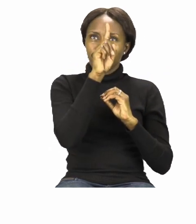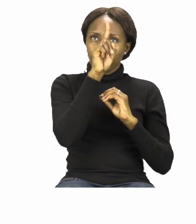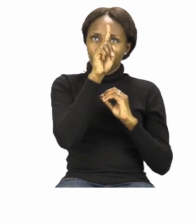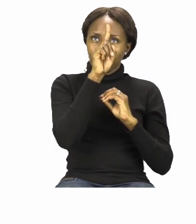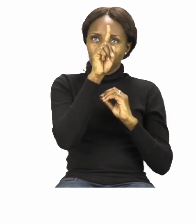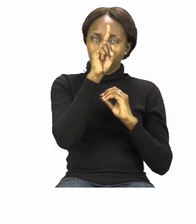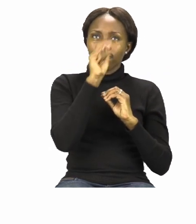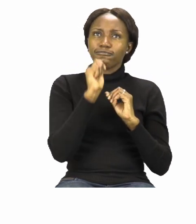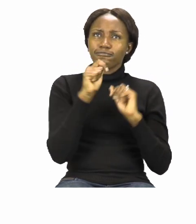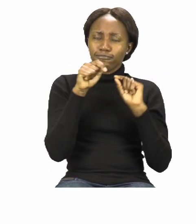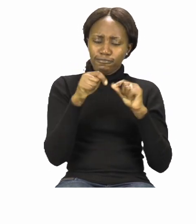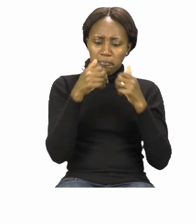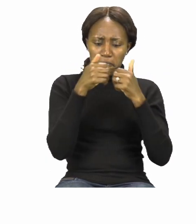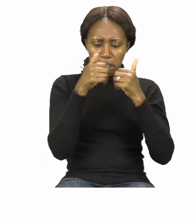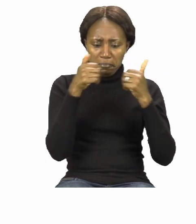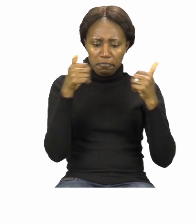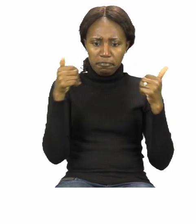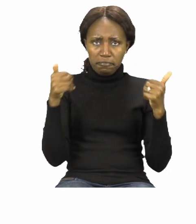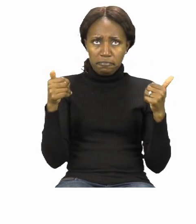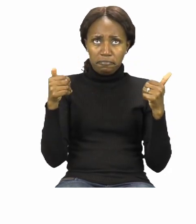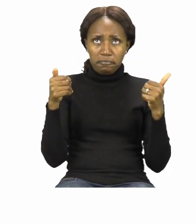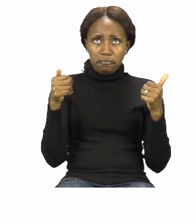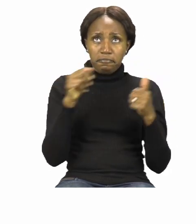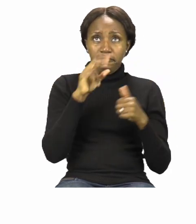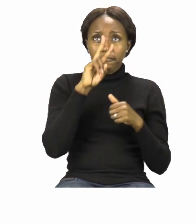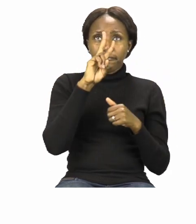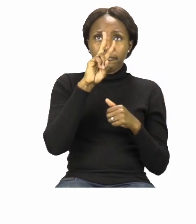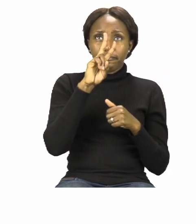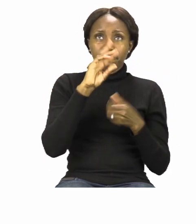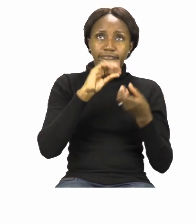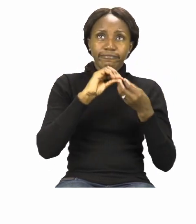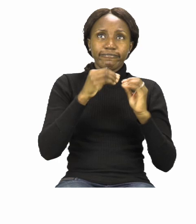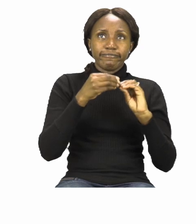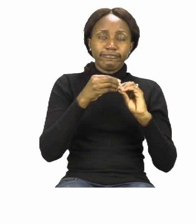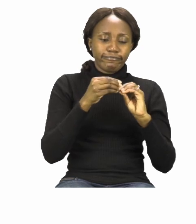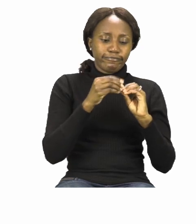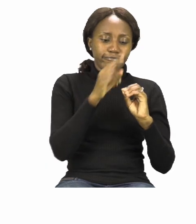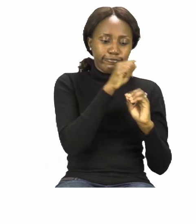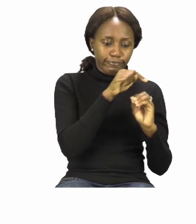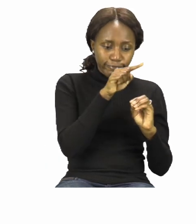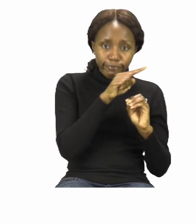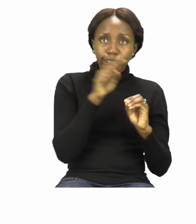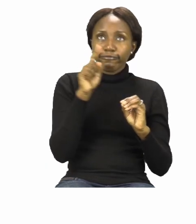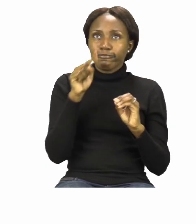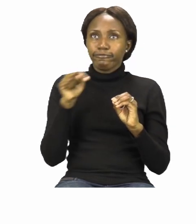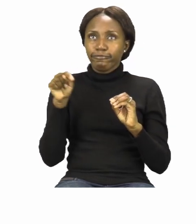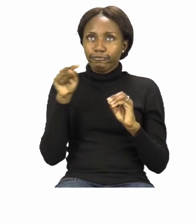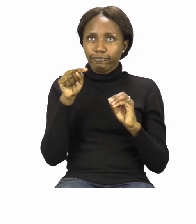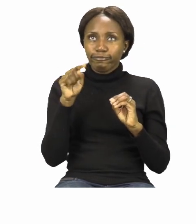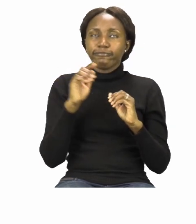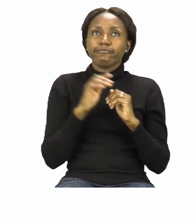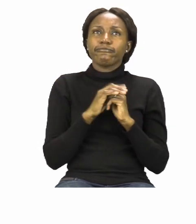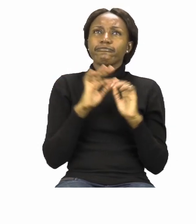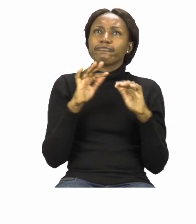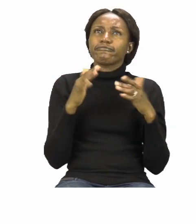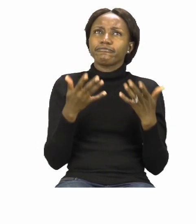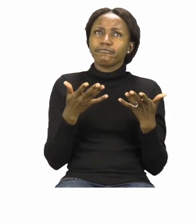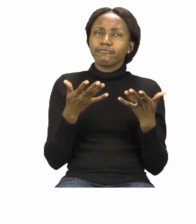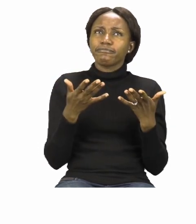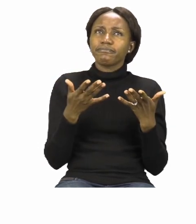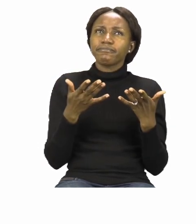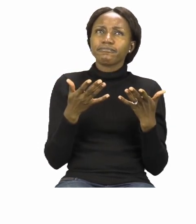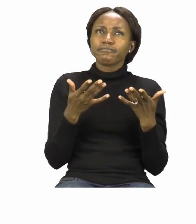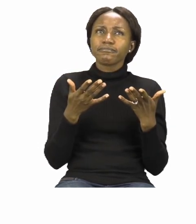to break that number down into 2 numbers. How we're going to do that is by